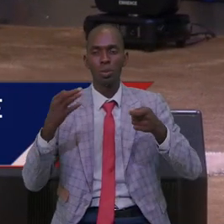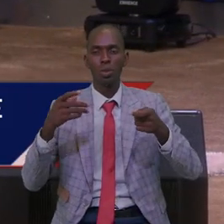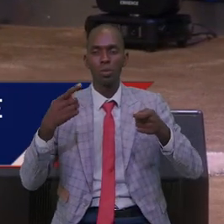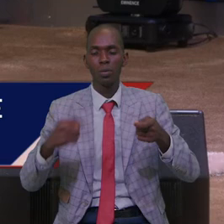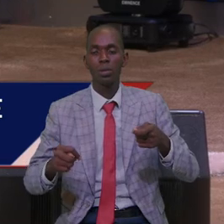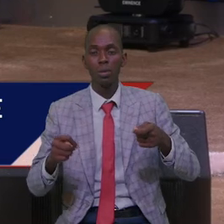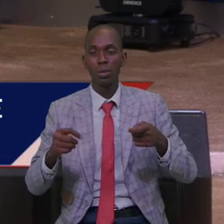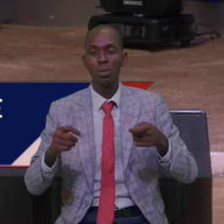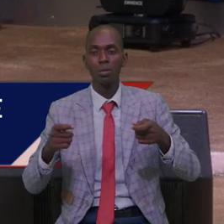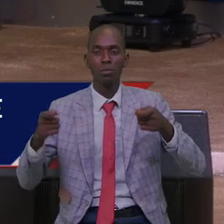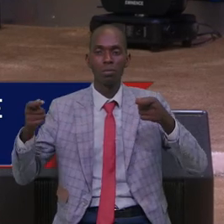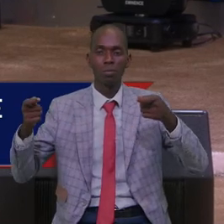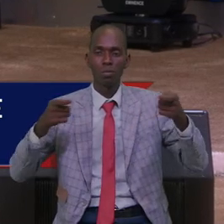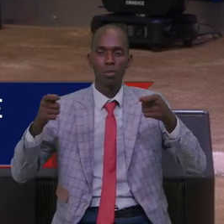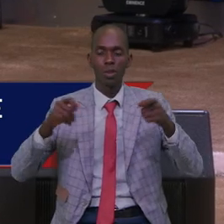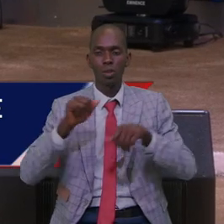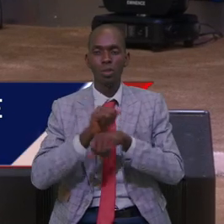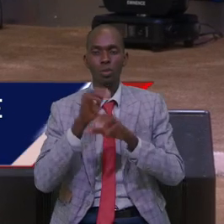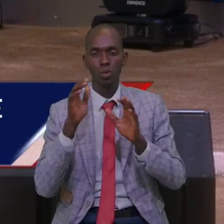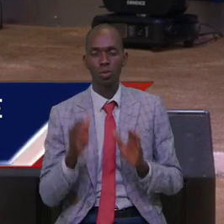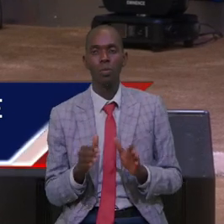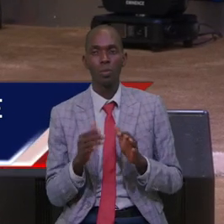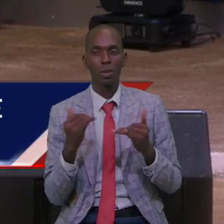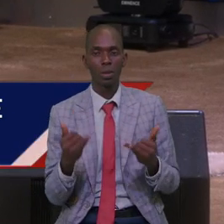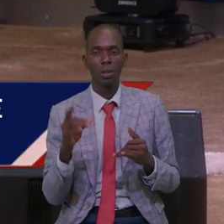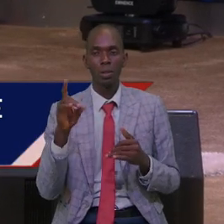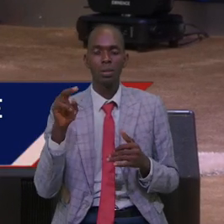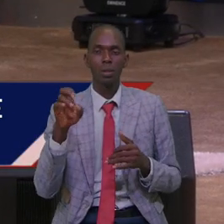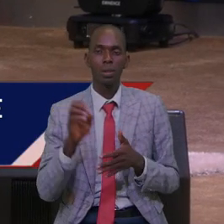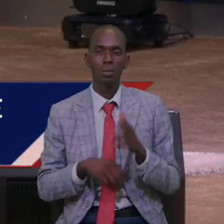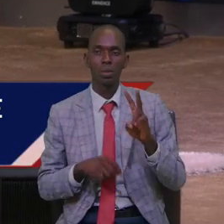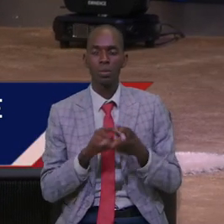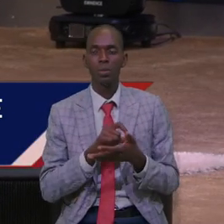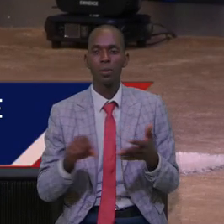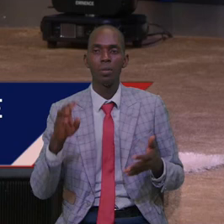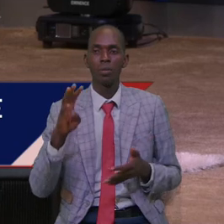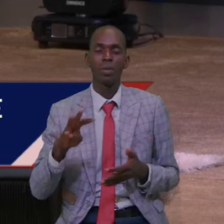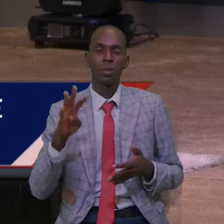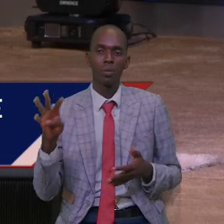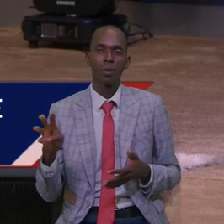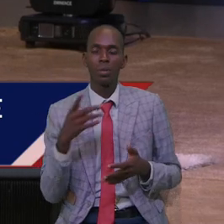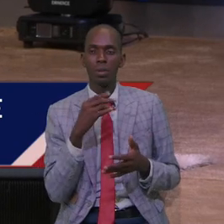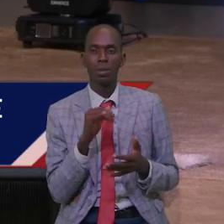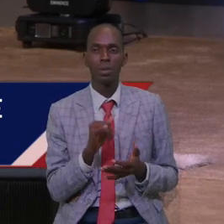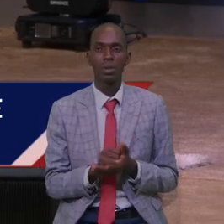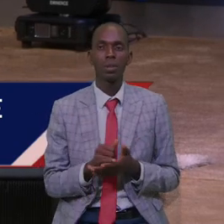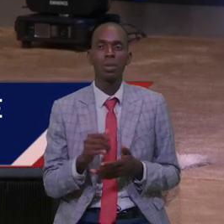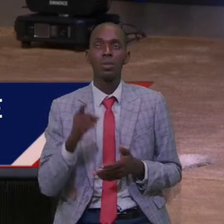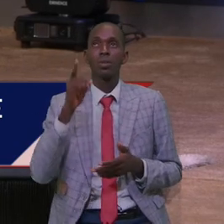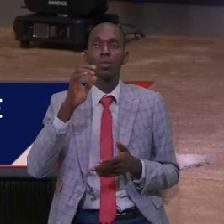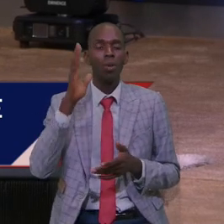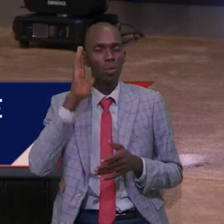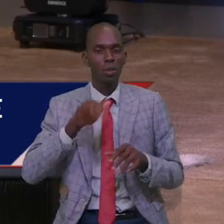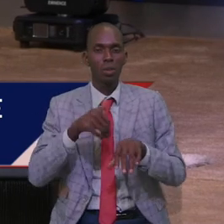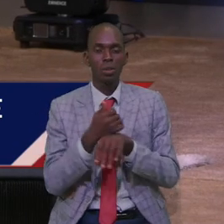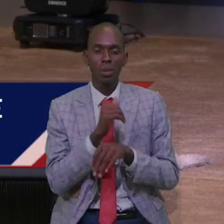now. It says, in the days of these kings shall the God of heaven set up a kingdom which shall